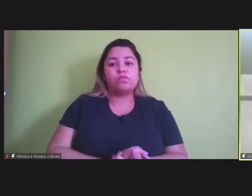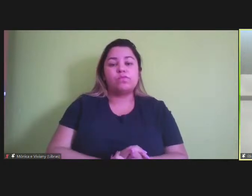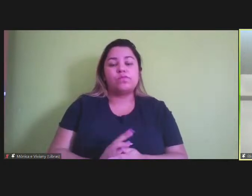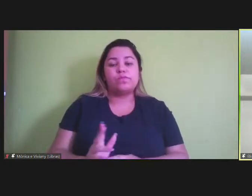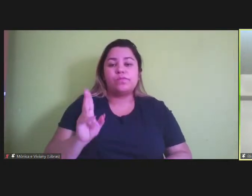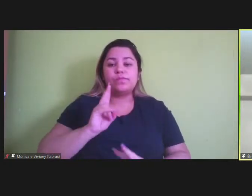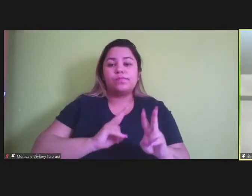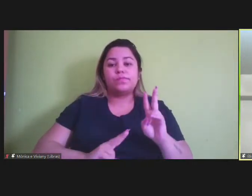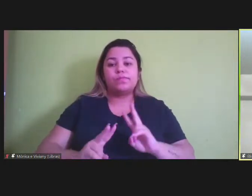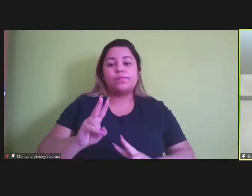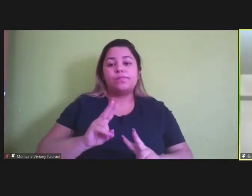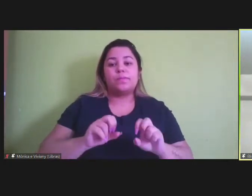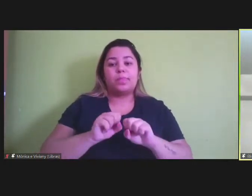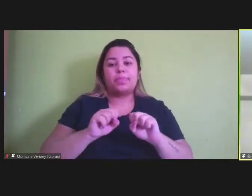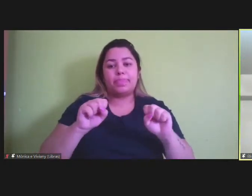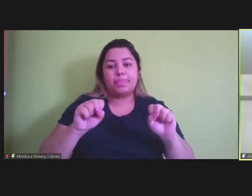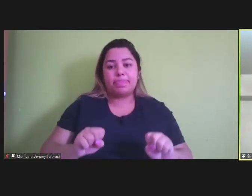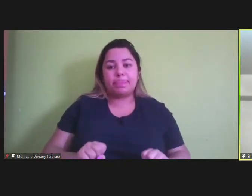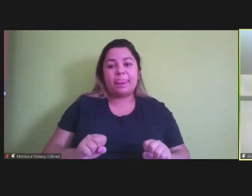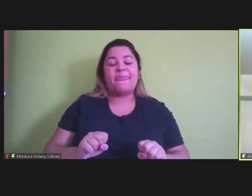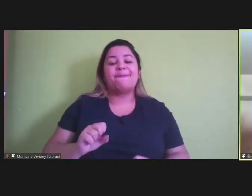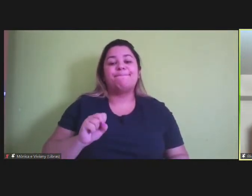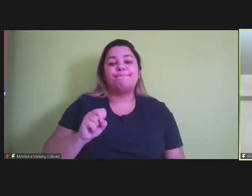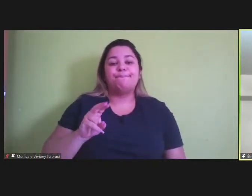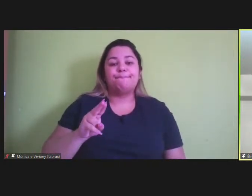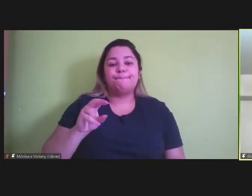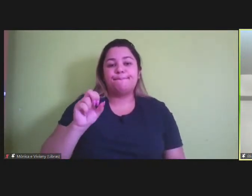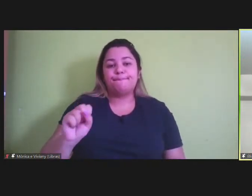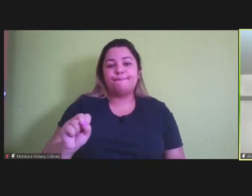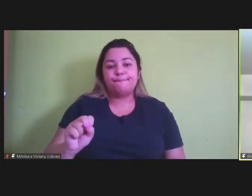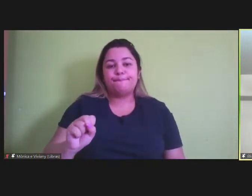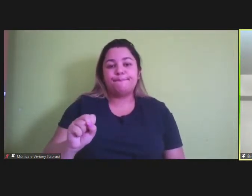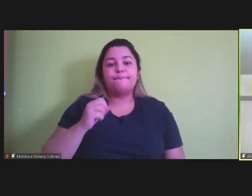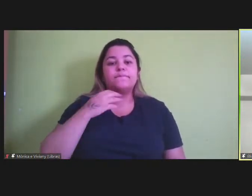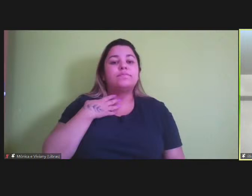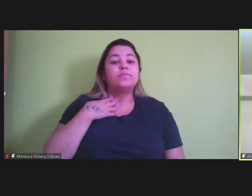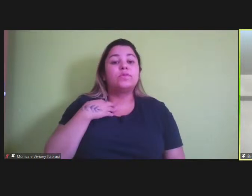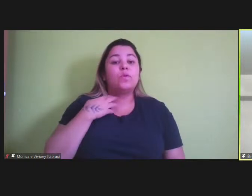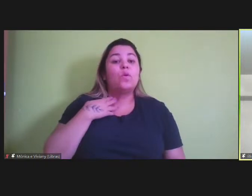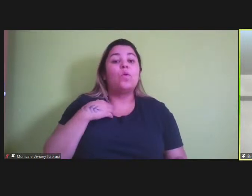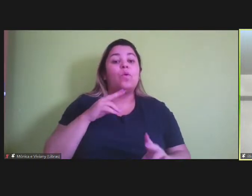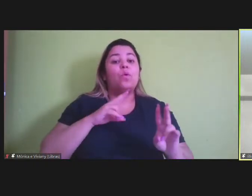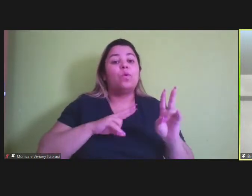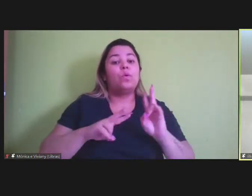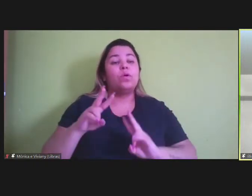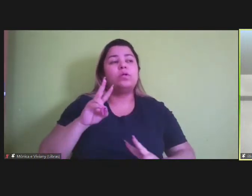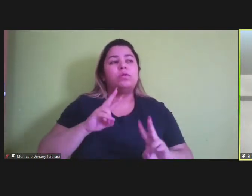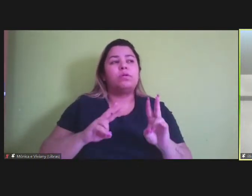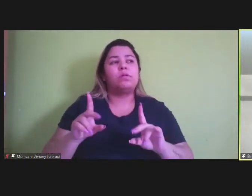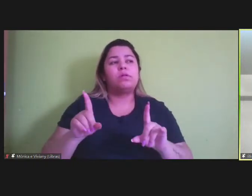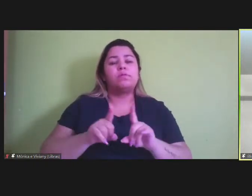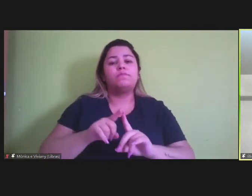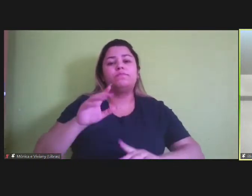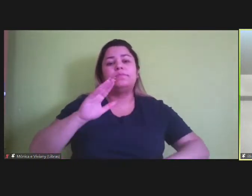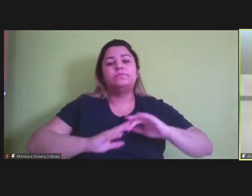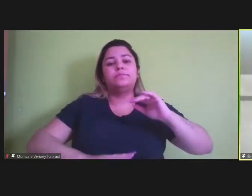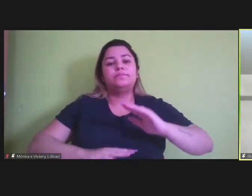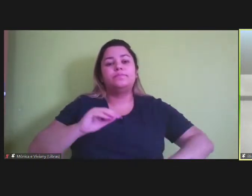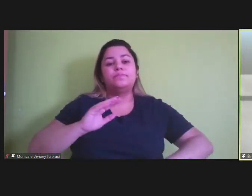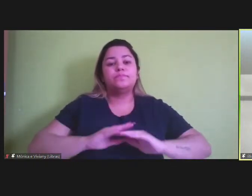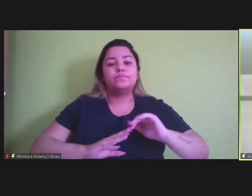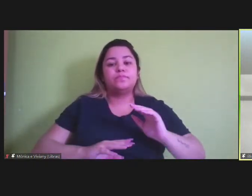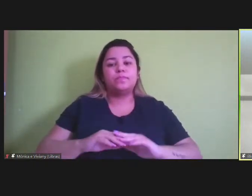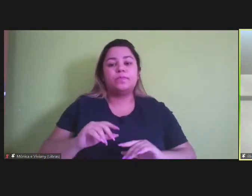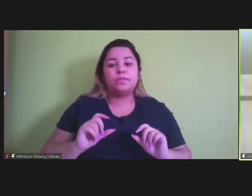components, its studies, a regard to the unified health system, and then a regard to the activity,